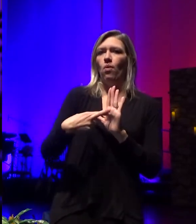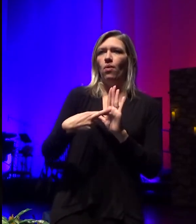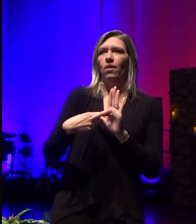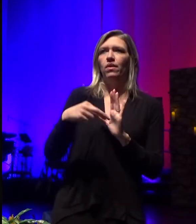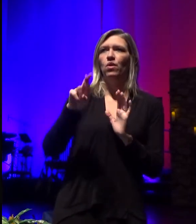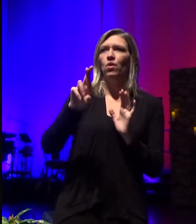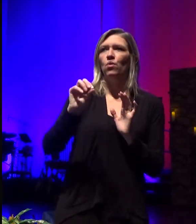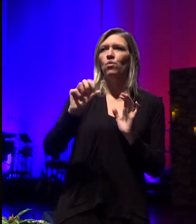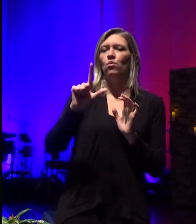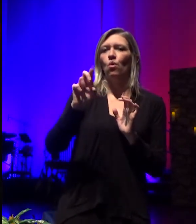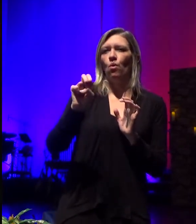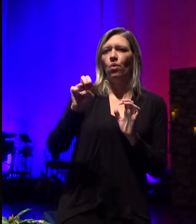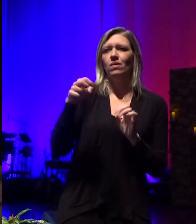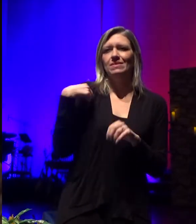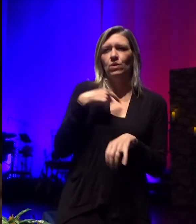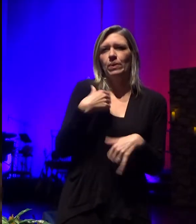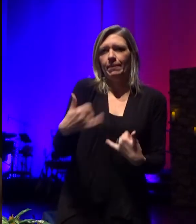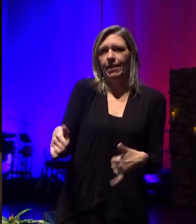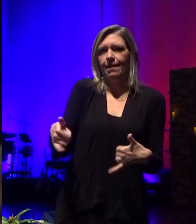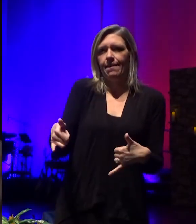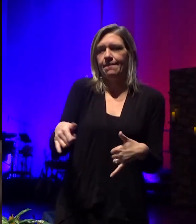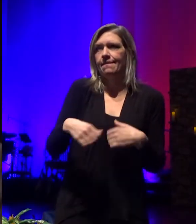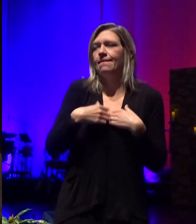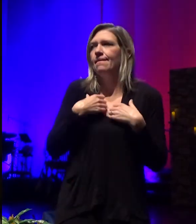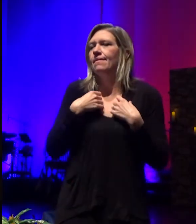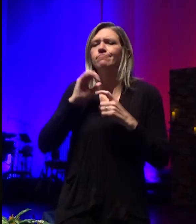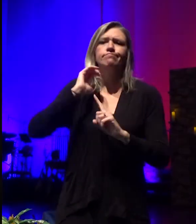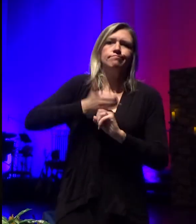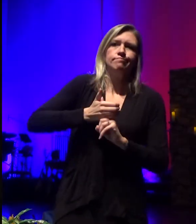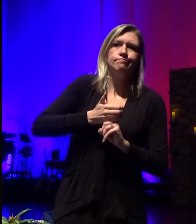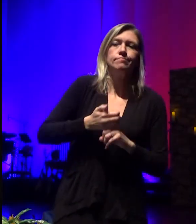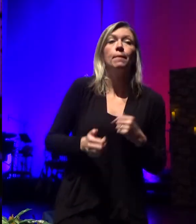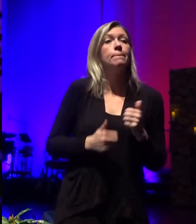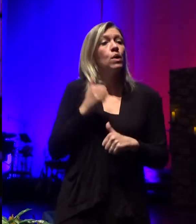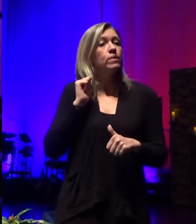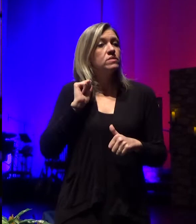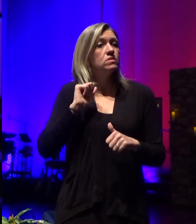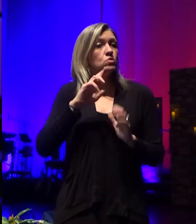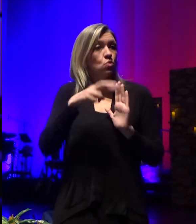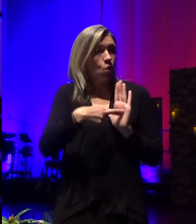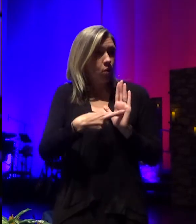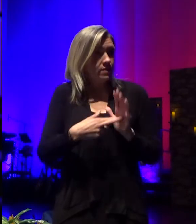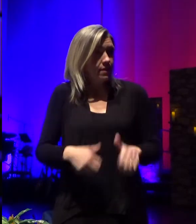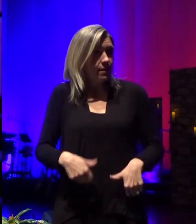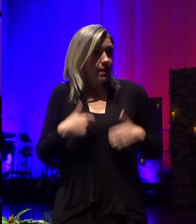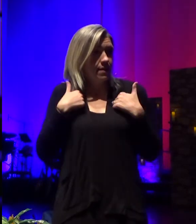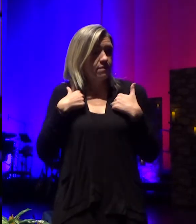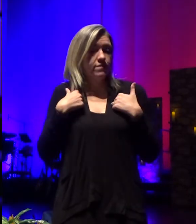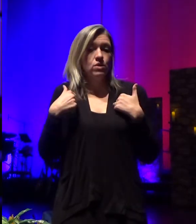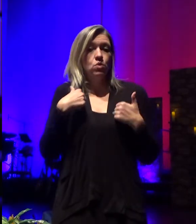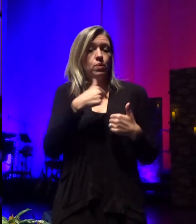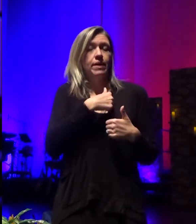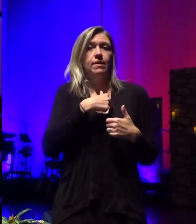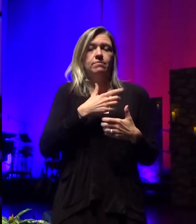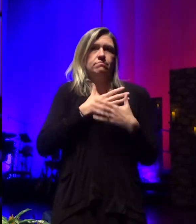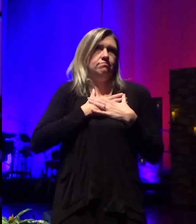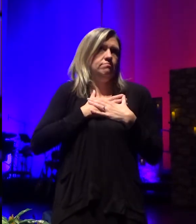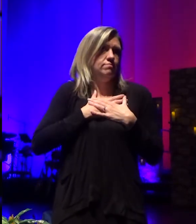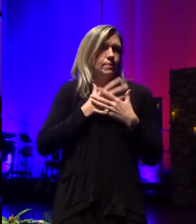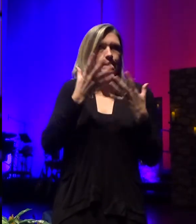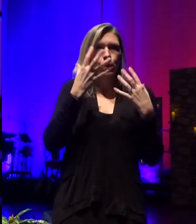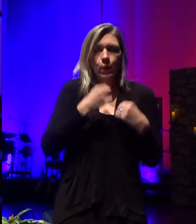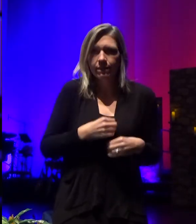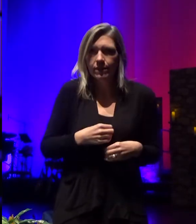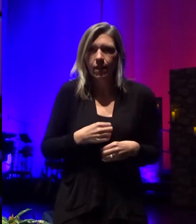The roles that we play. Most of the roles in our lives, we assume with great heart, they're beautiful,